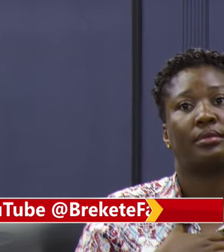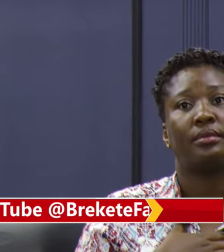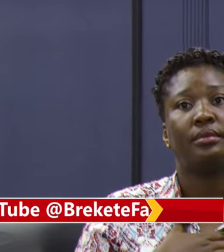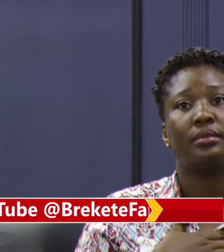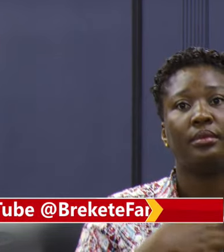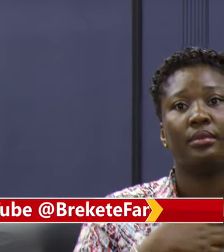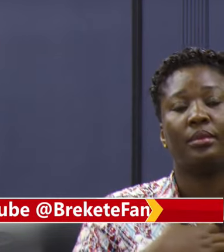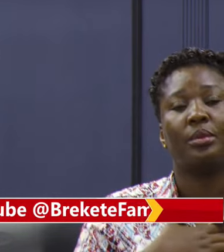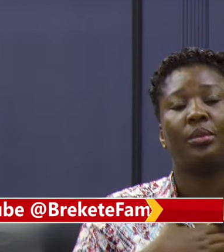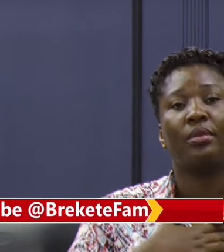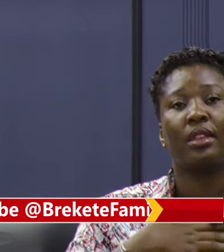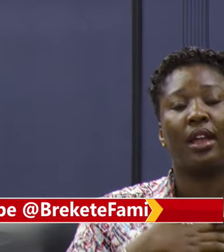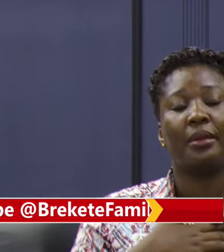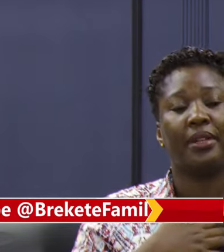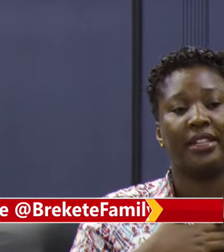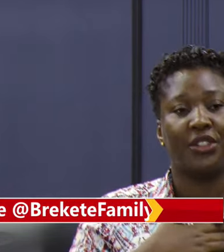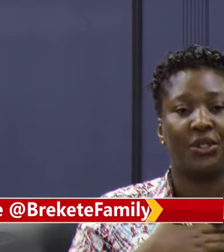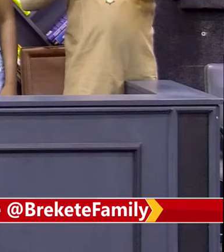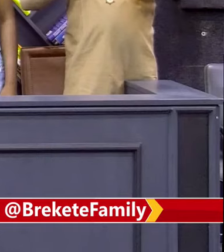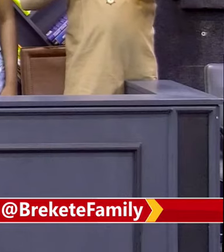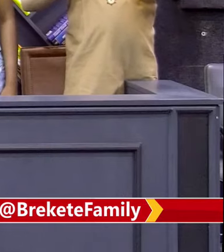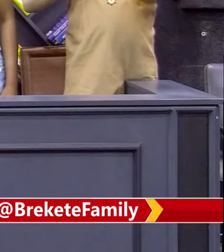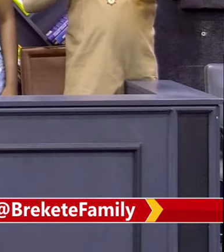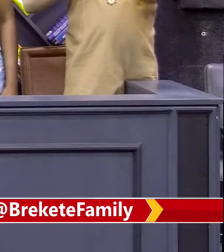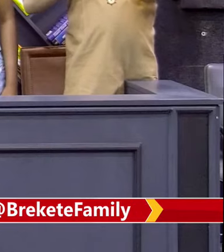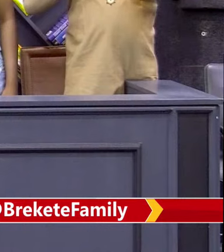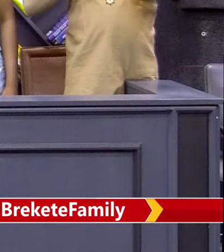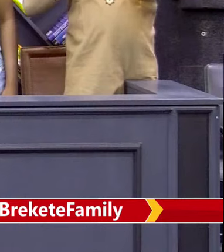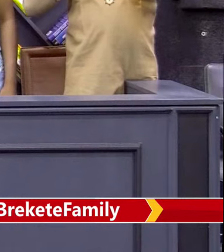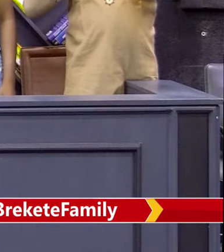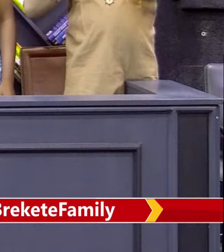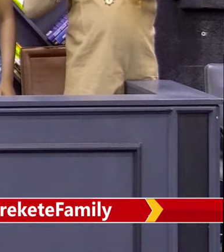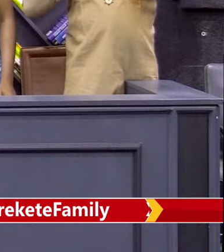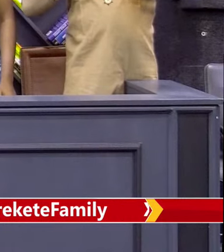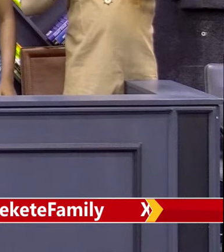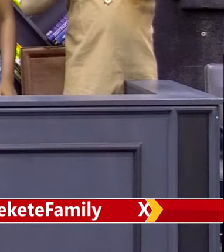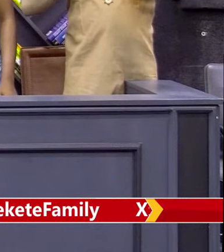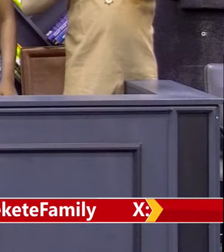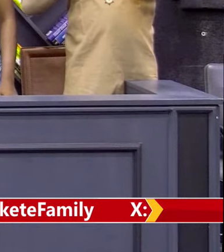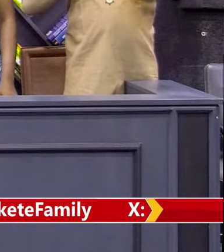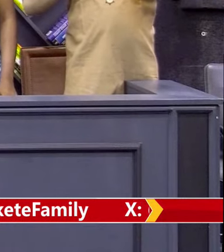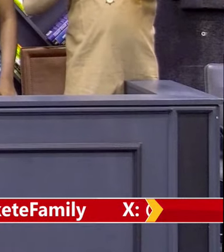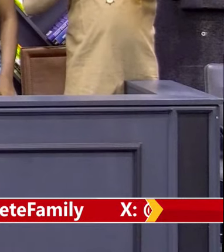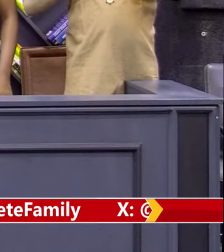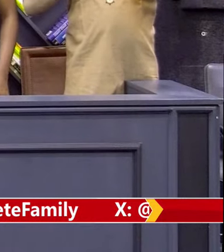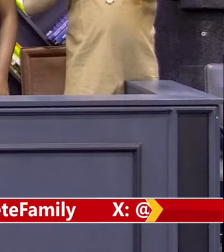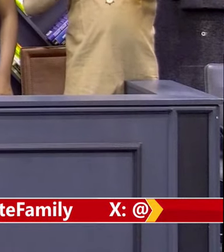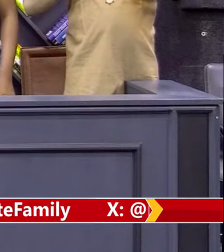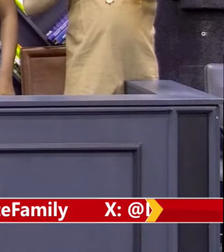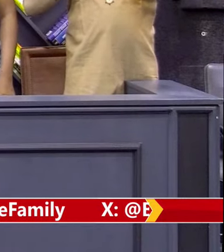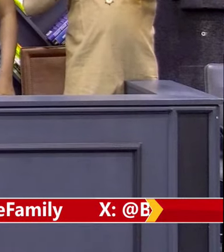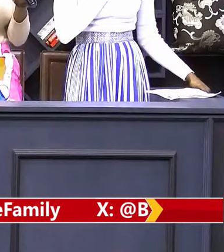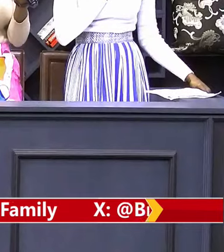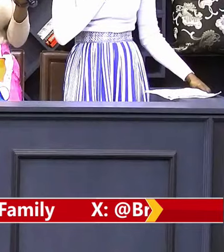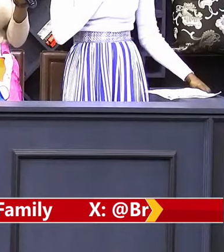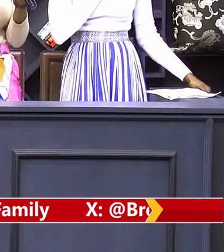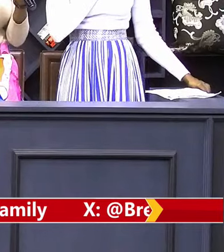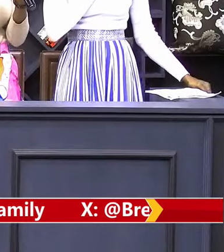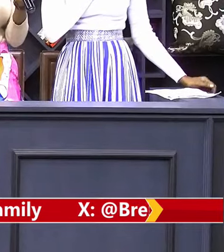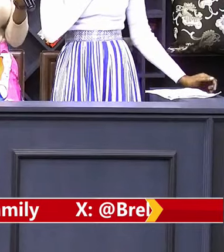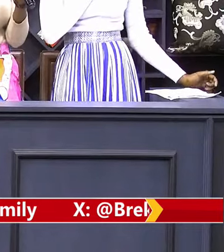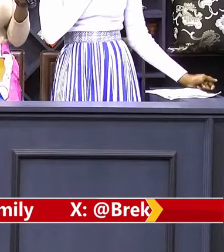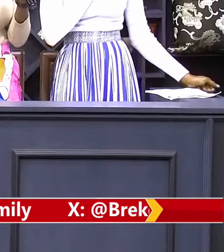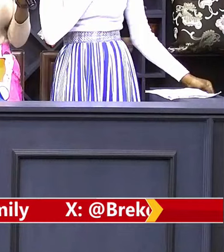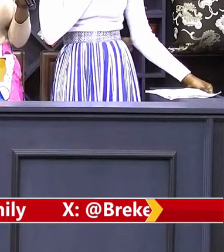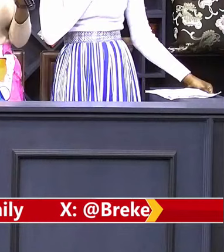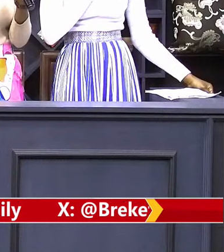three, go. I pledge to Nigeria, my country, to be faithful, loyal, and honest,